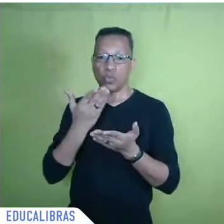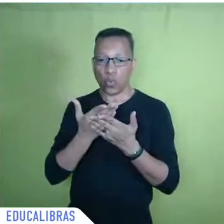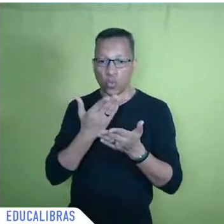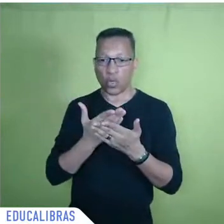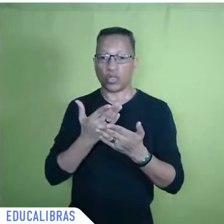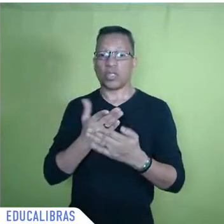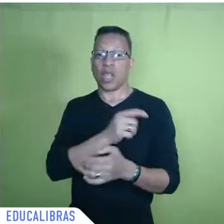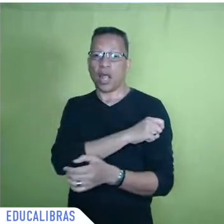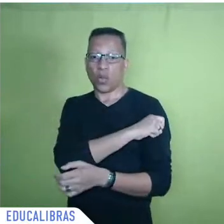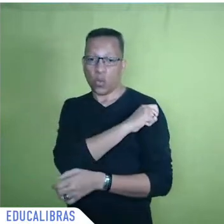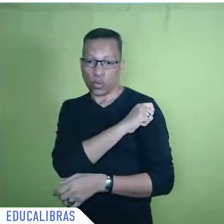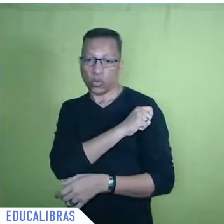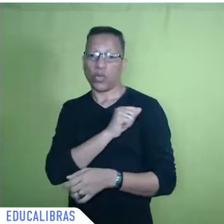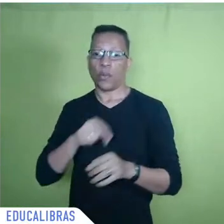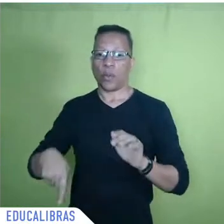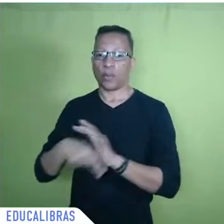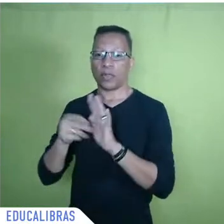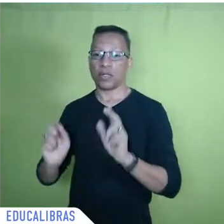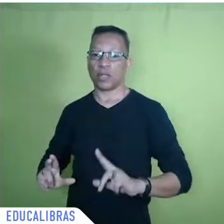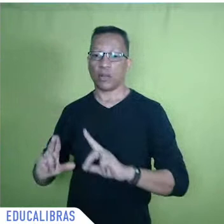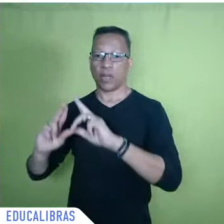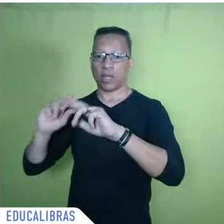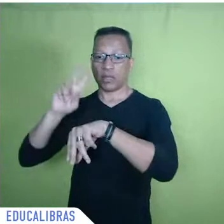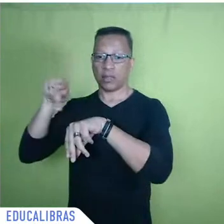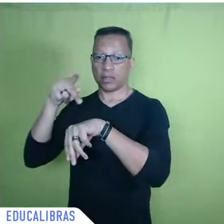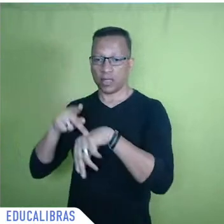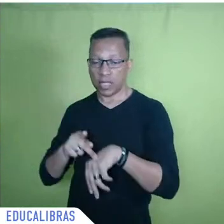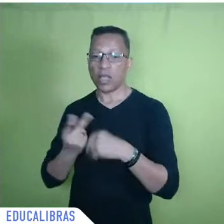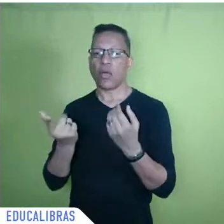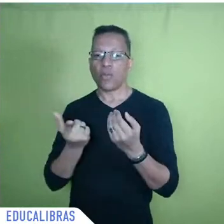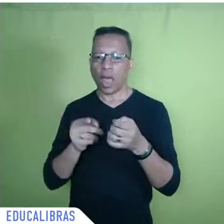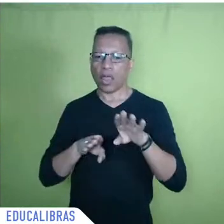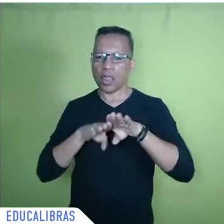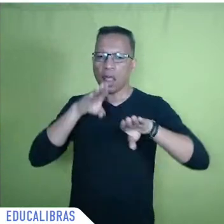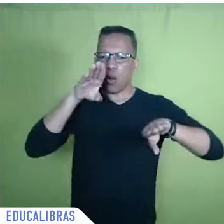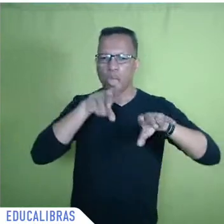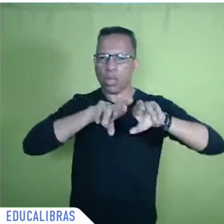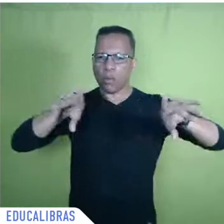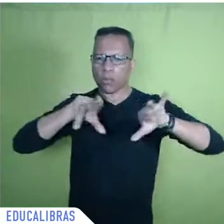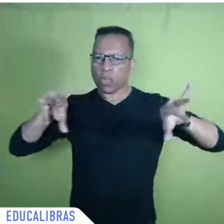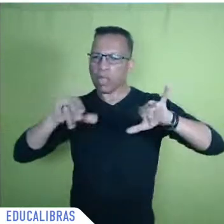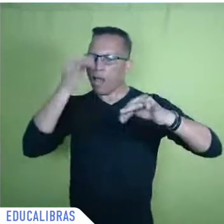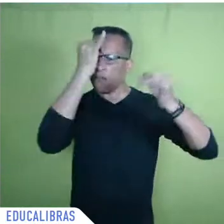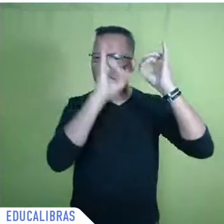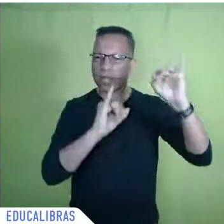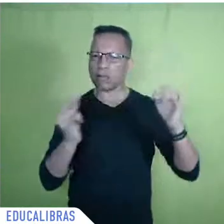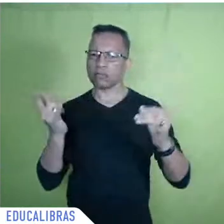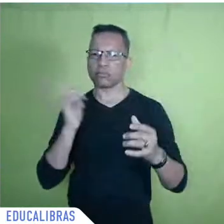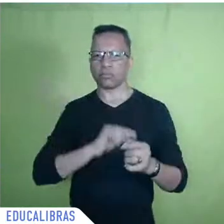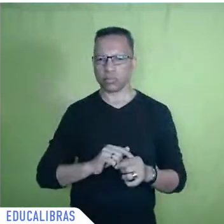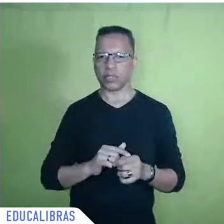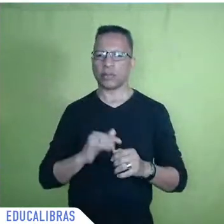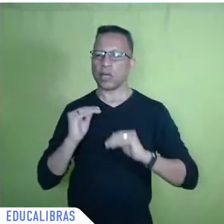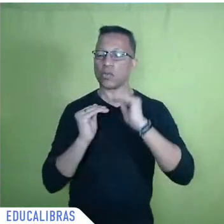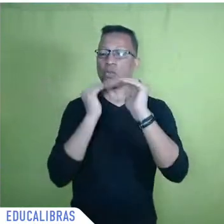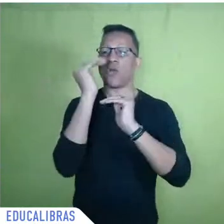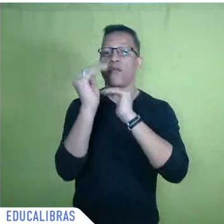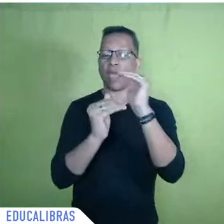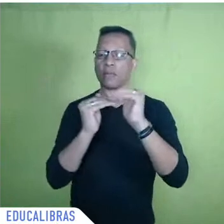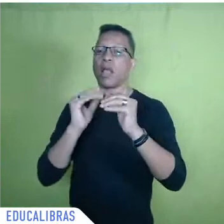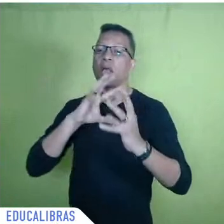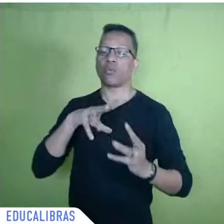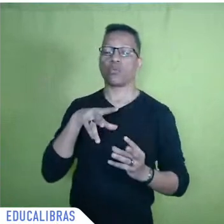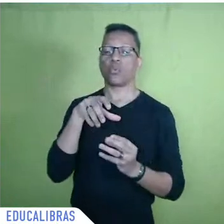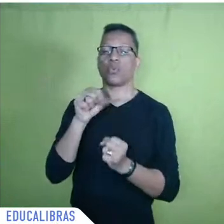Po Paris students and alumni, and its central theme is Overcoming Inequalities, 10 Years for the